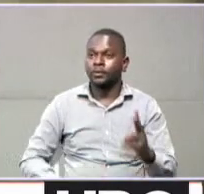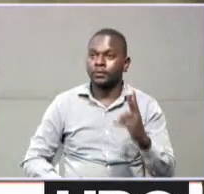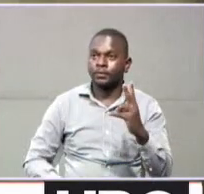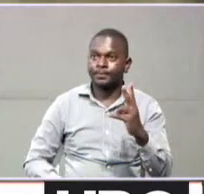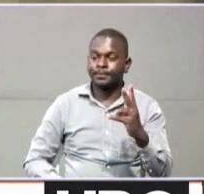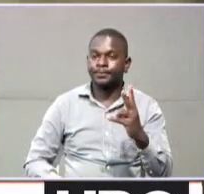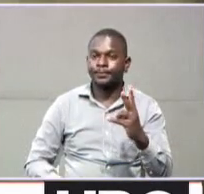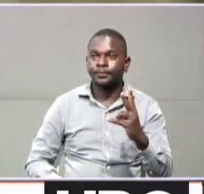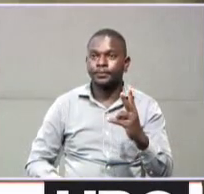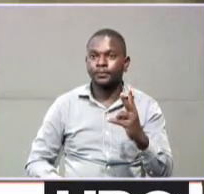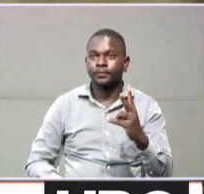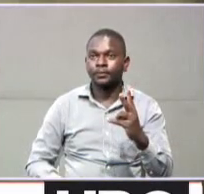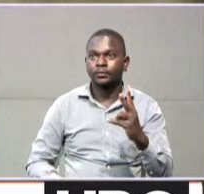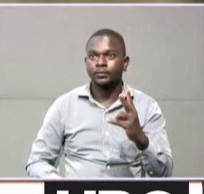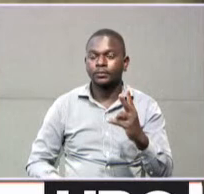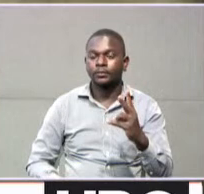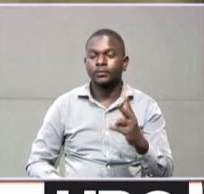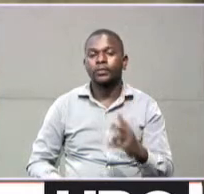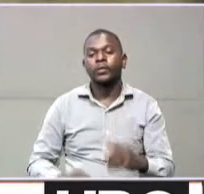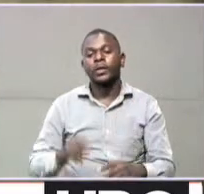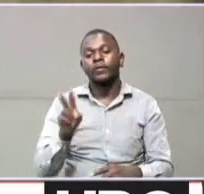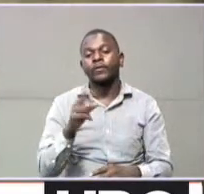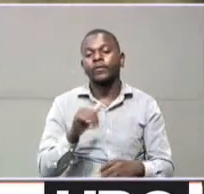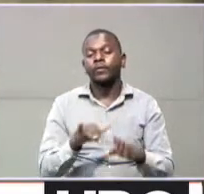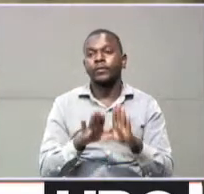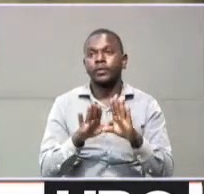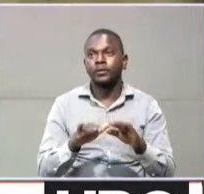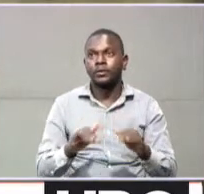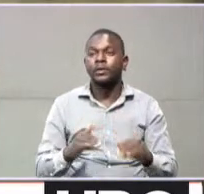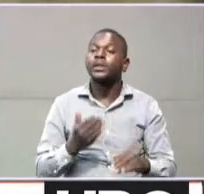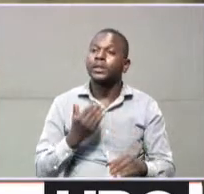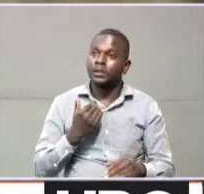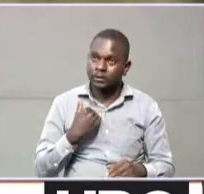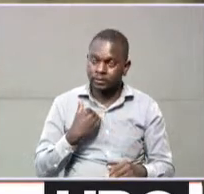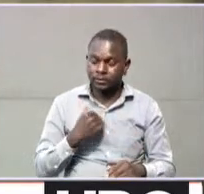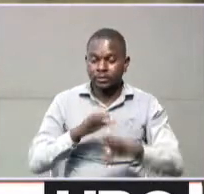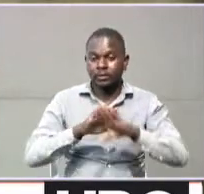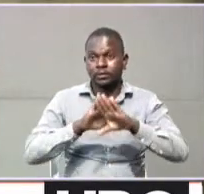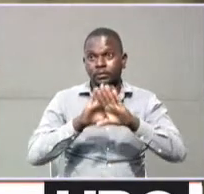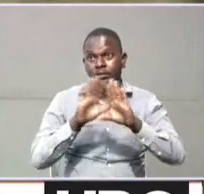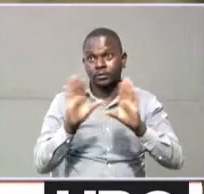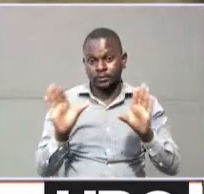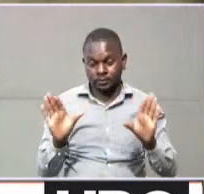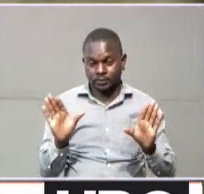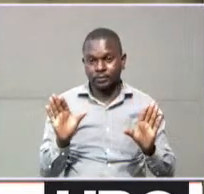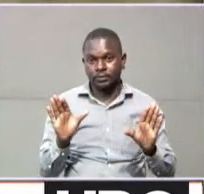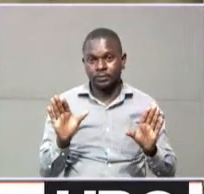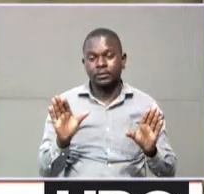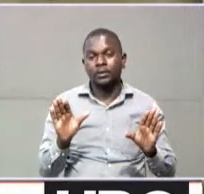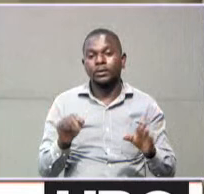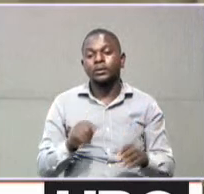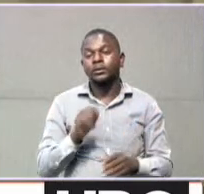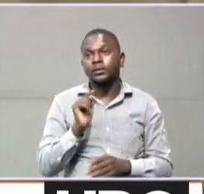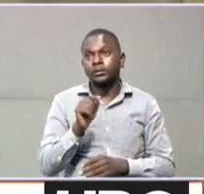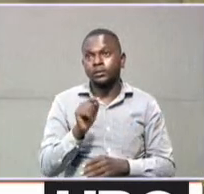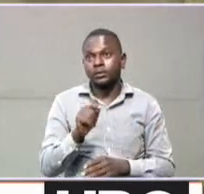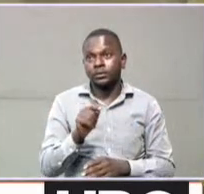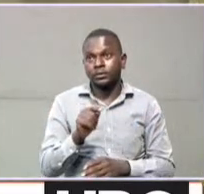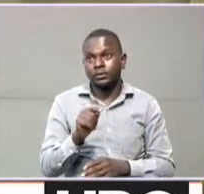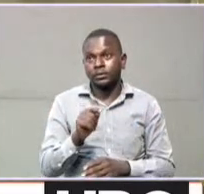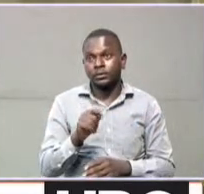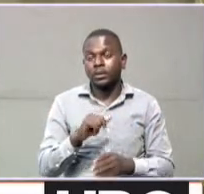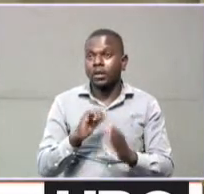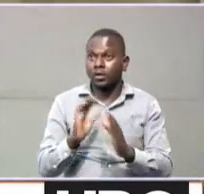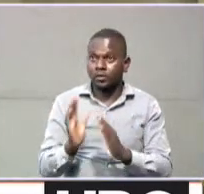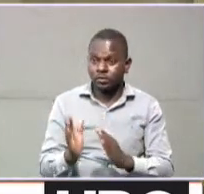two colleagues i just want to put it clear that the